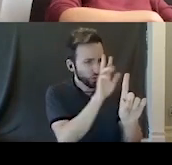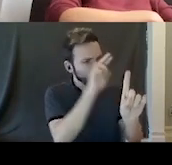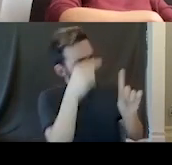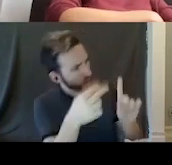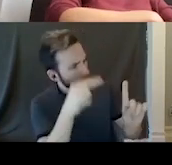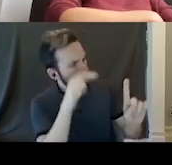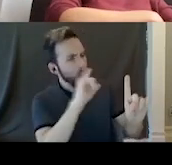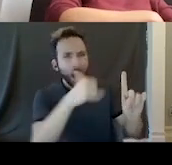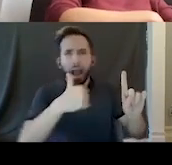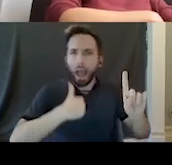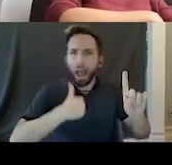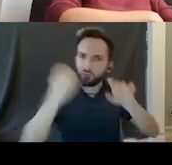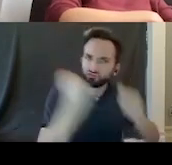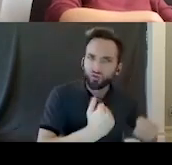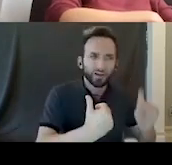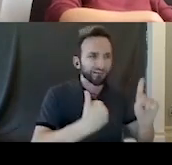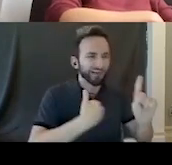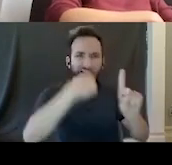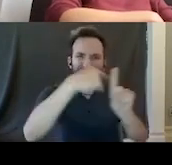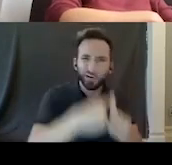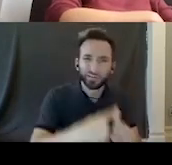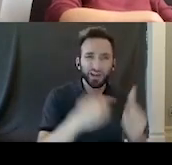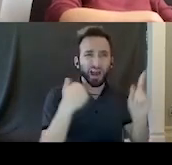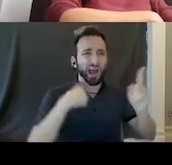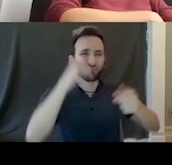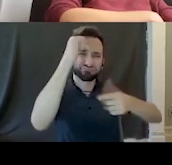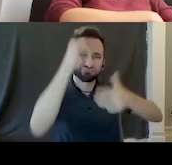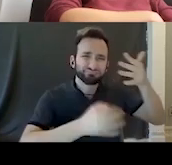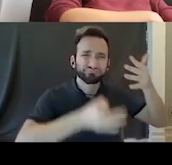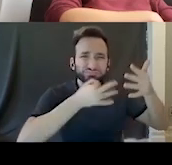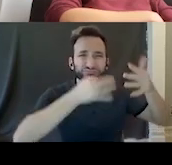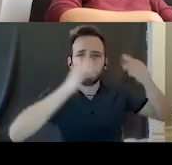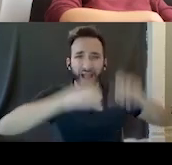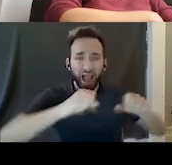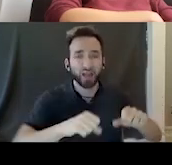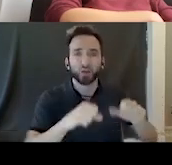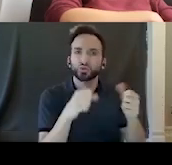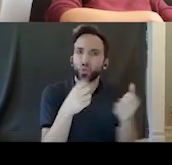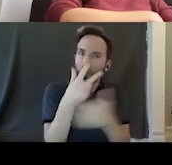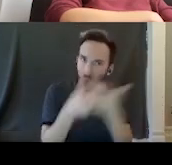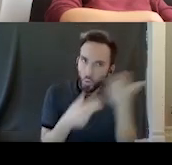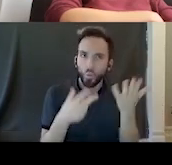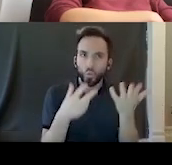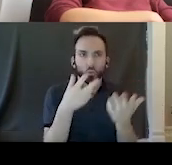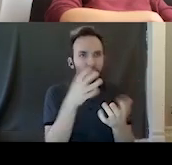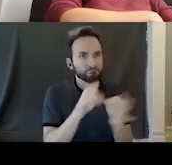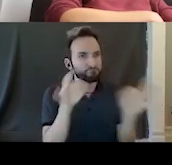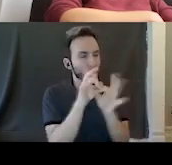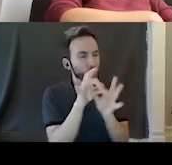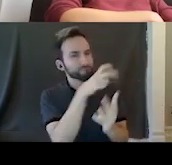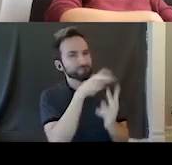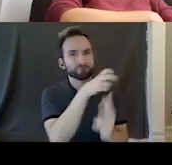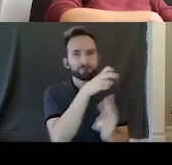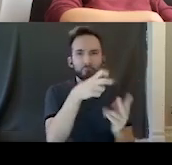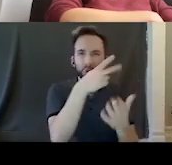talk about both of these things to pretty much everyone. So do that when you talk about the person with a disability. I'm gonna